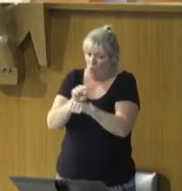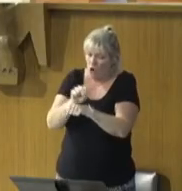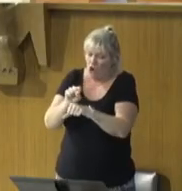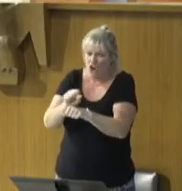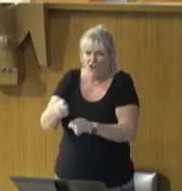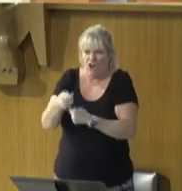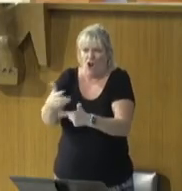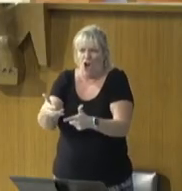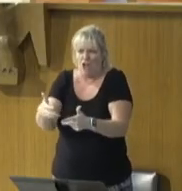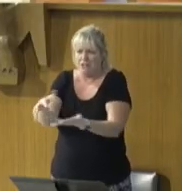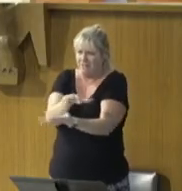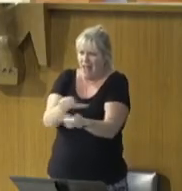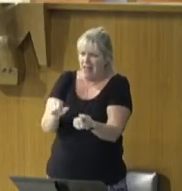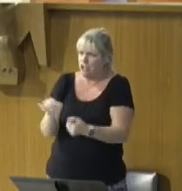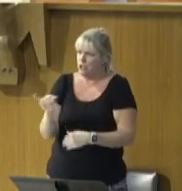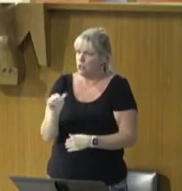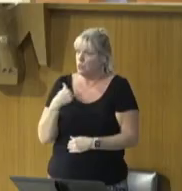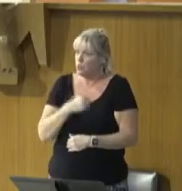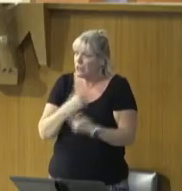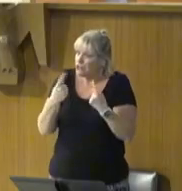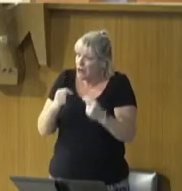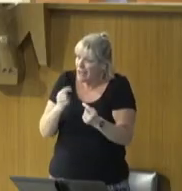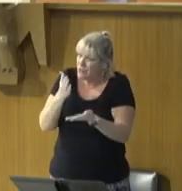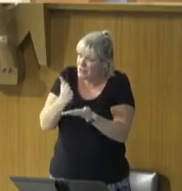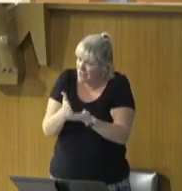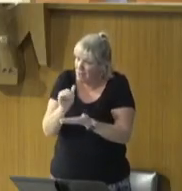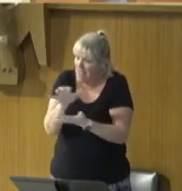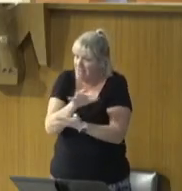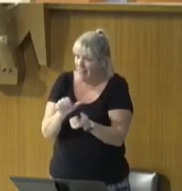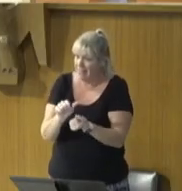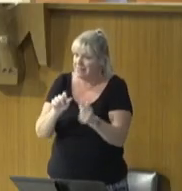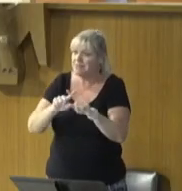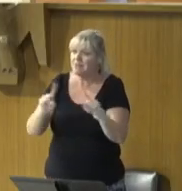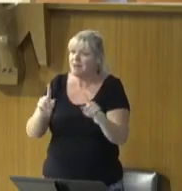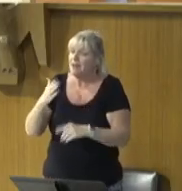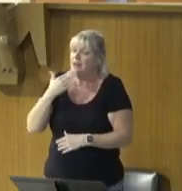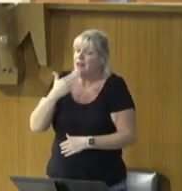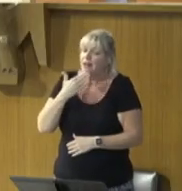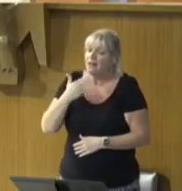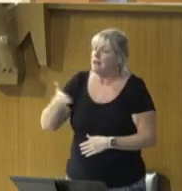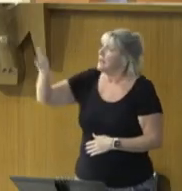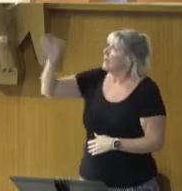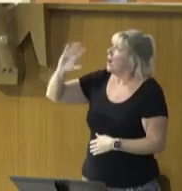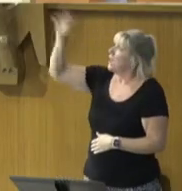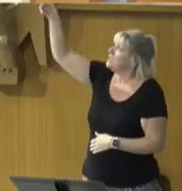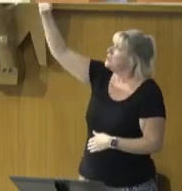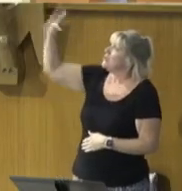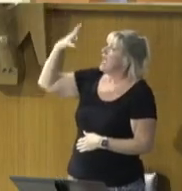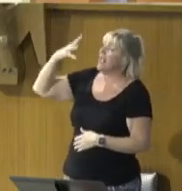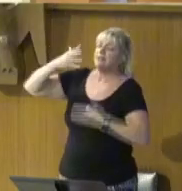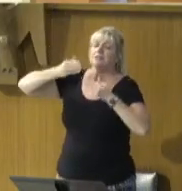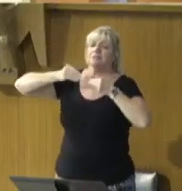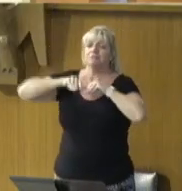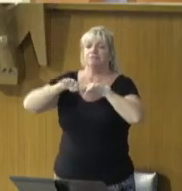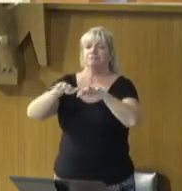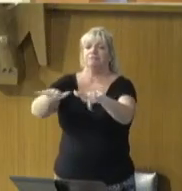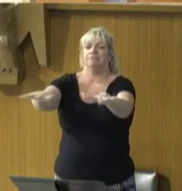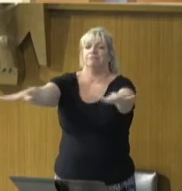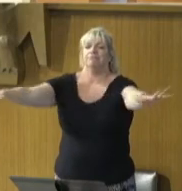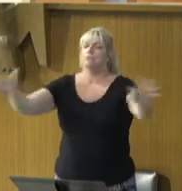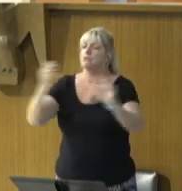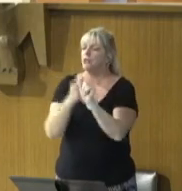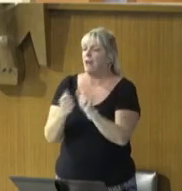to stop. Thankfully the grace of God extends to all of humanity even the oppressors.